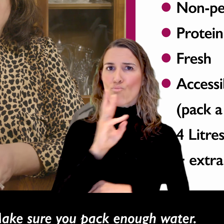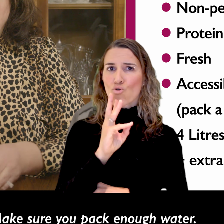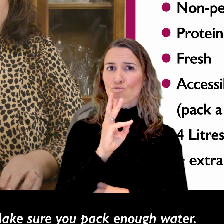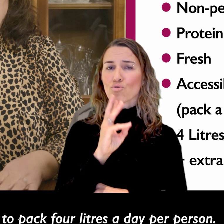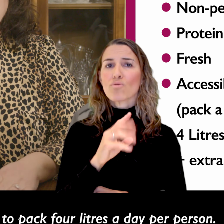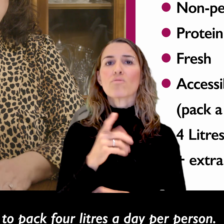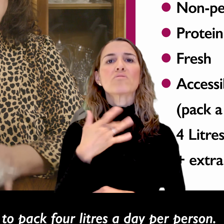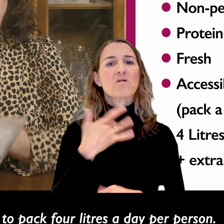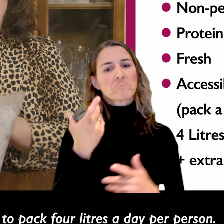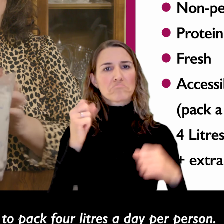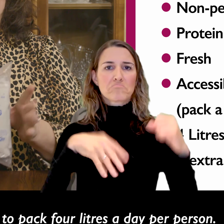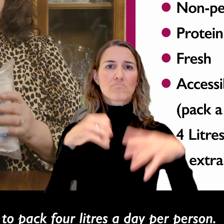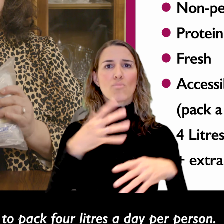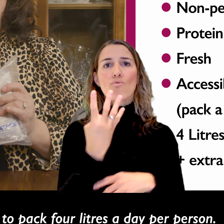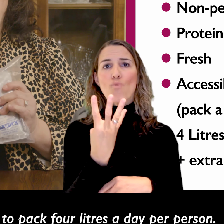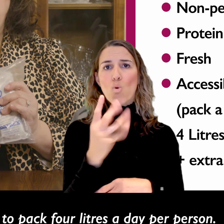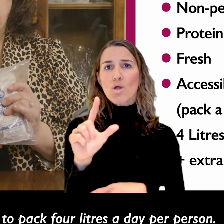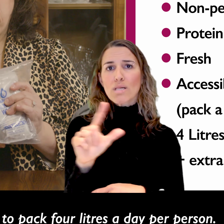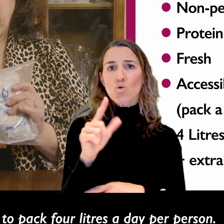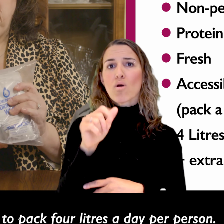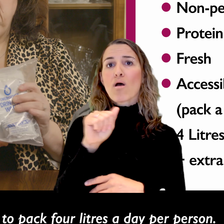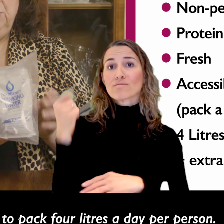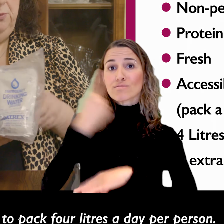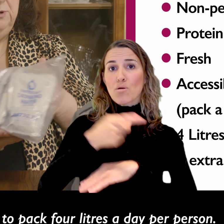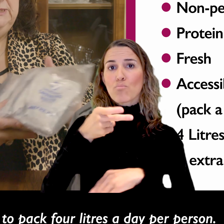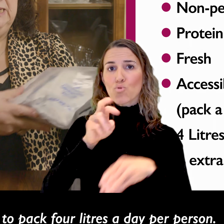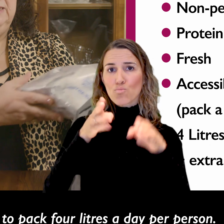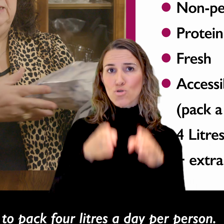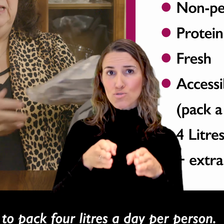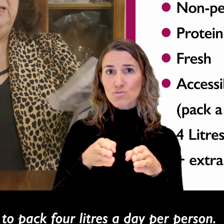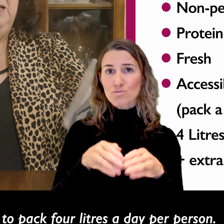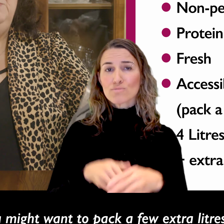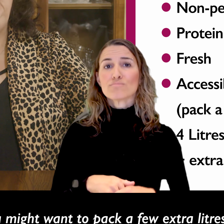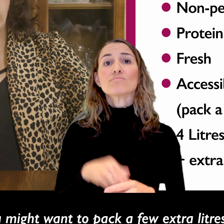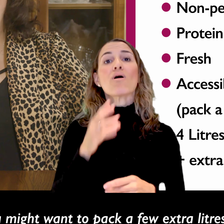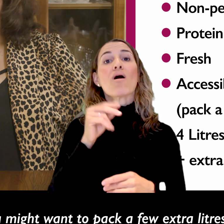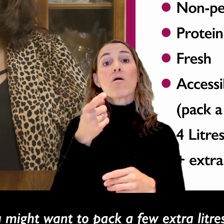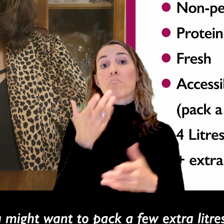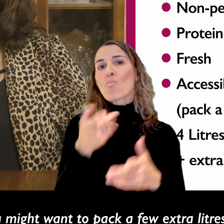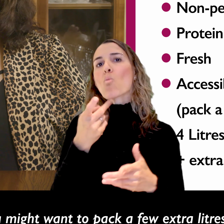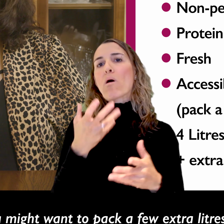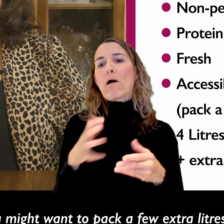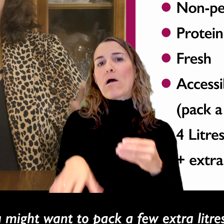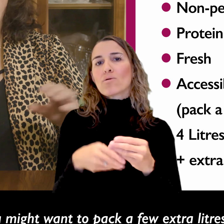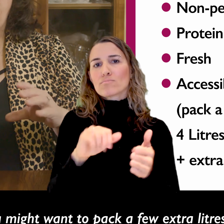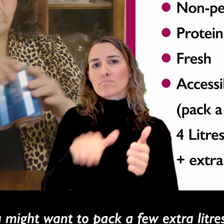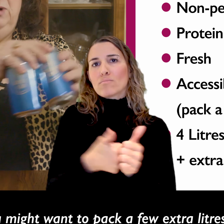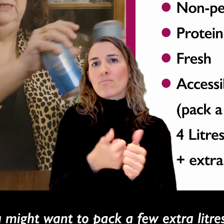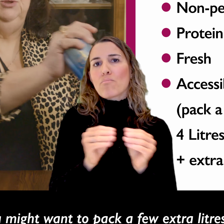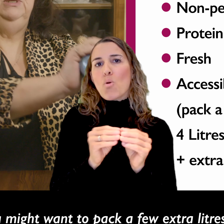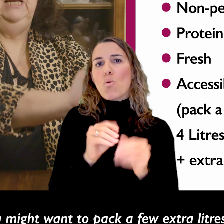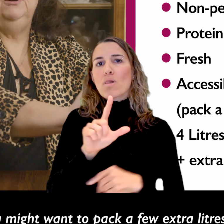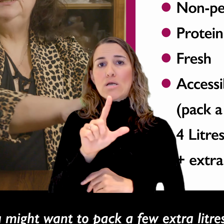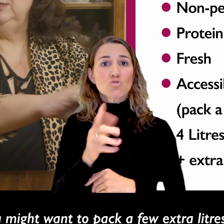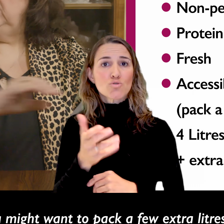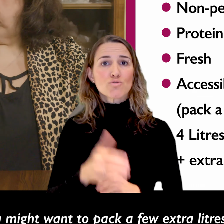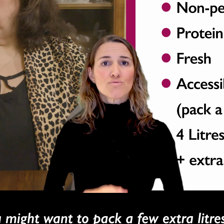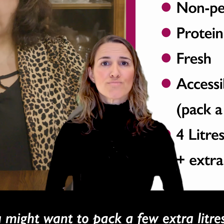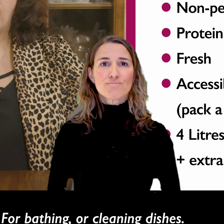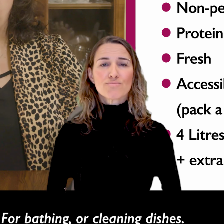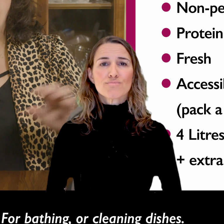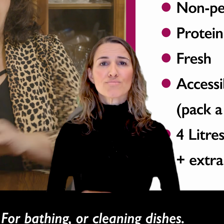water. I like to pack 4 liters a day per person, but you might want to pack a few extra